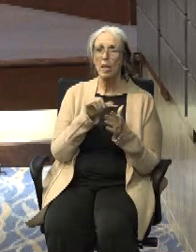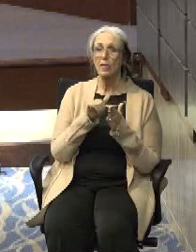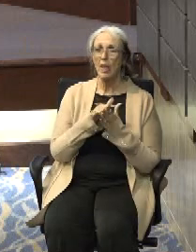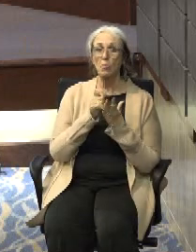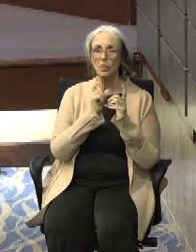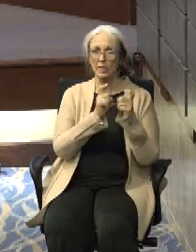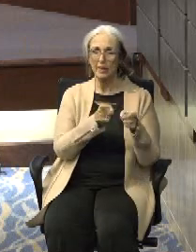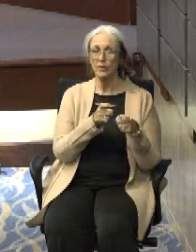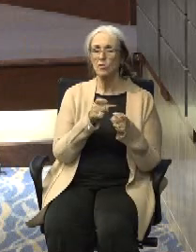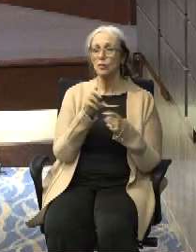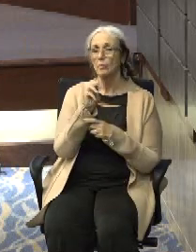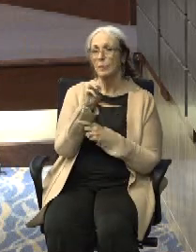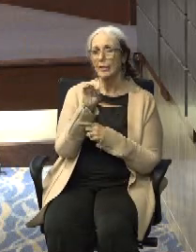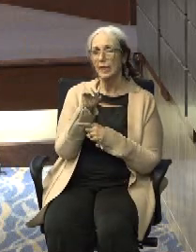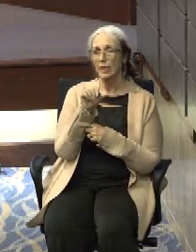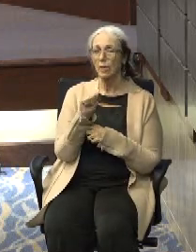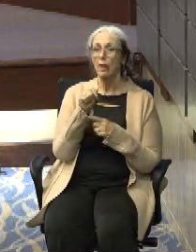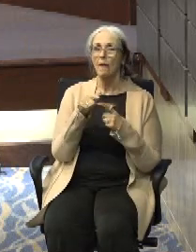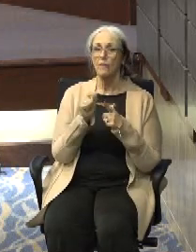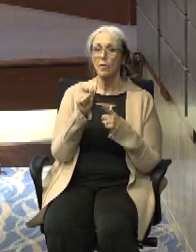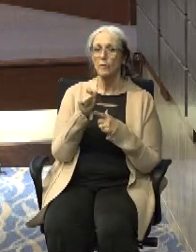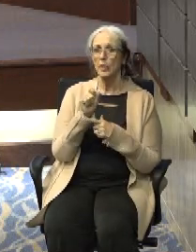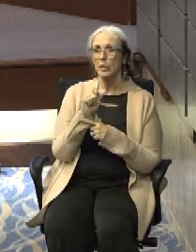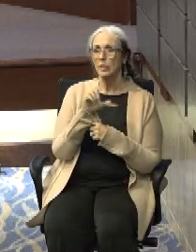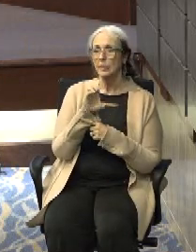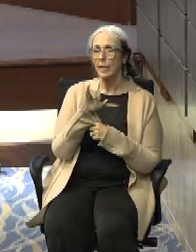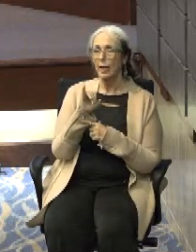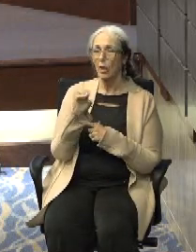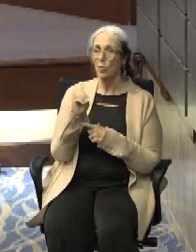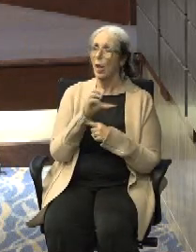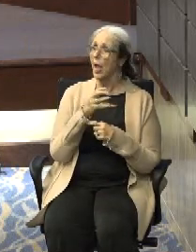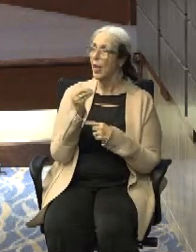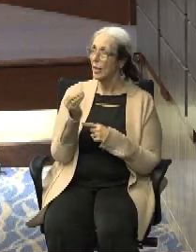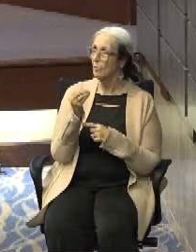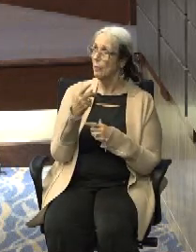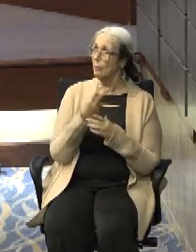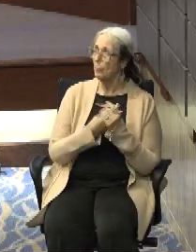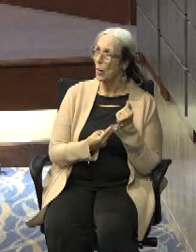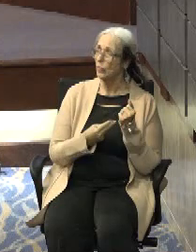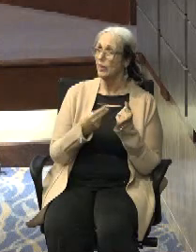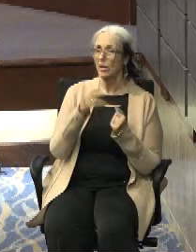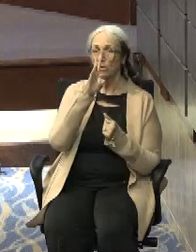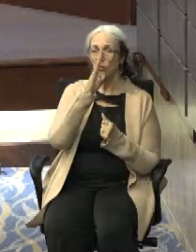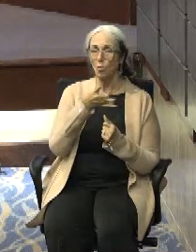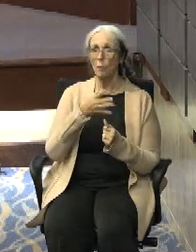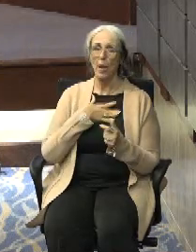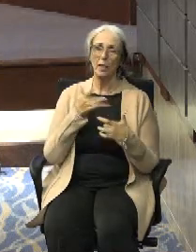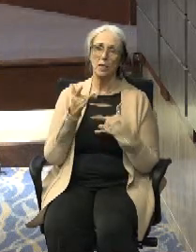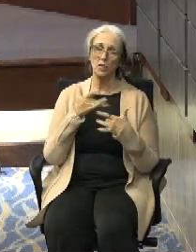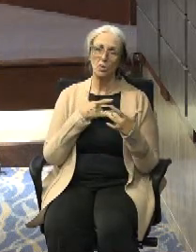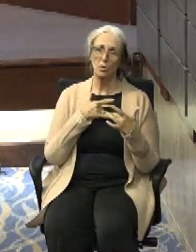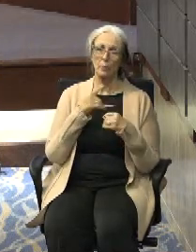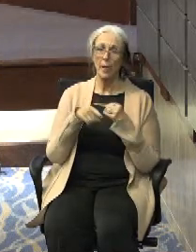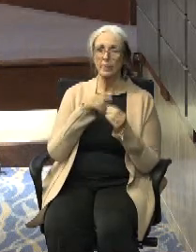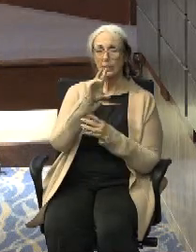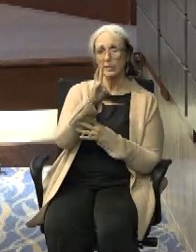the media by the city's PIO, Sierra Shipley. Both the sergeant and chief dismissed my concerns about the seven holes in